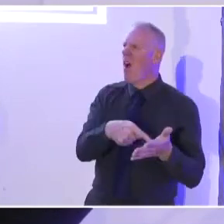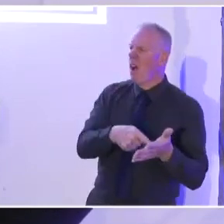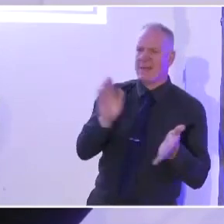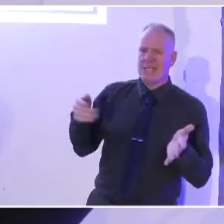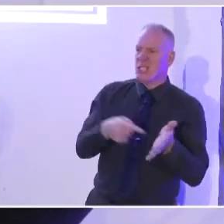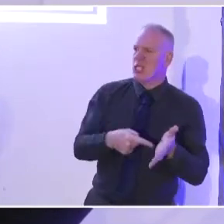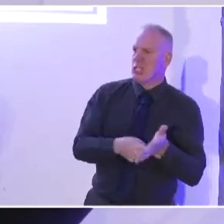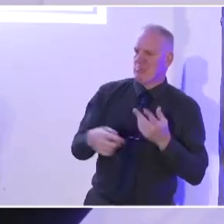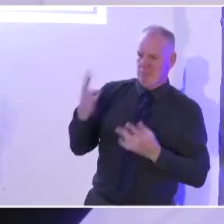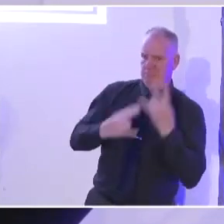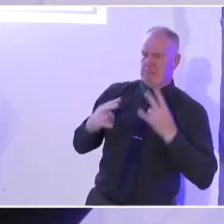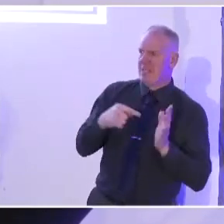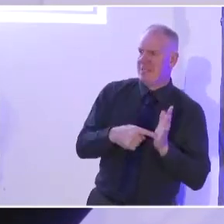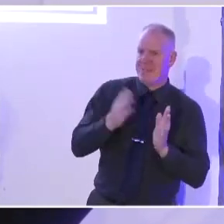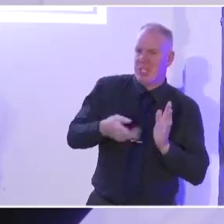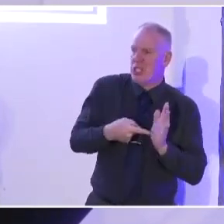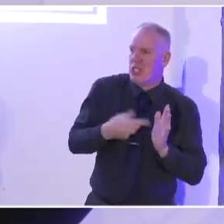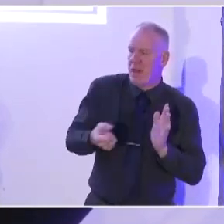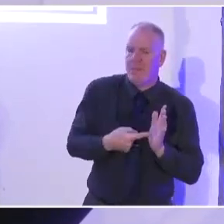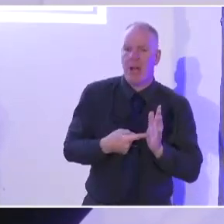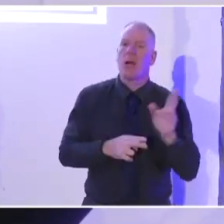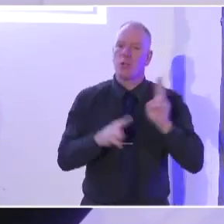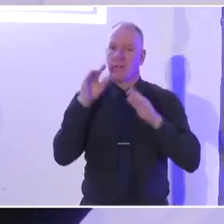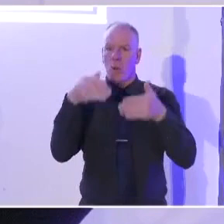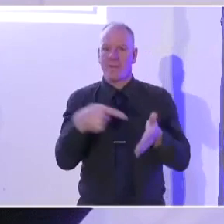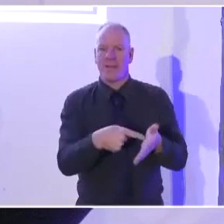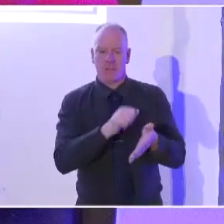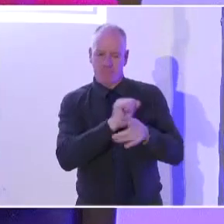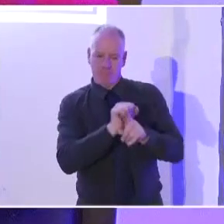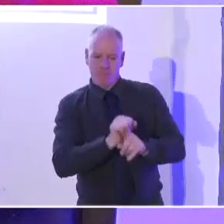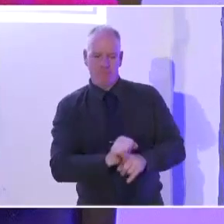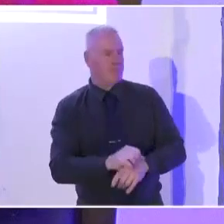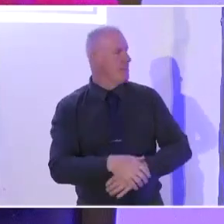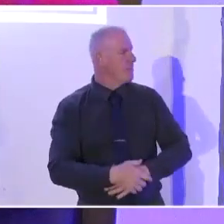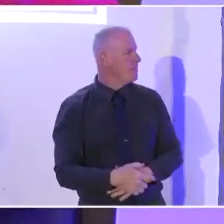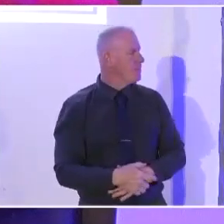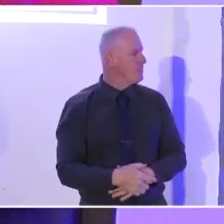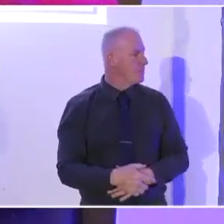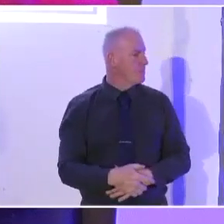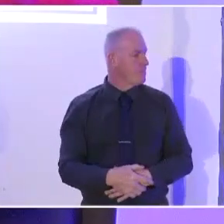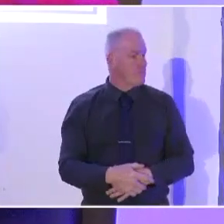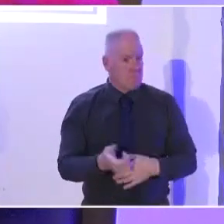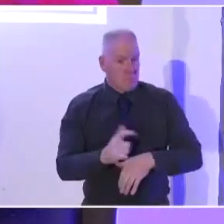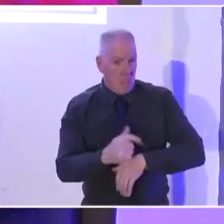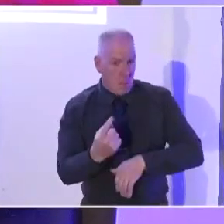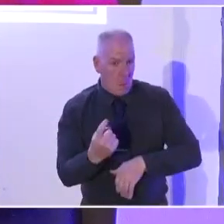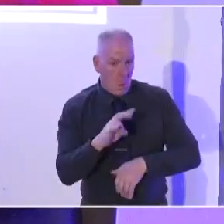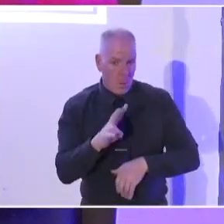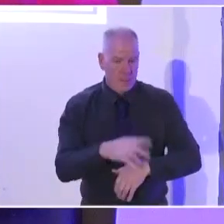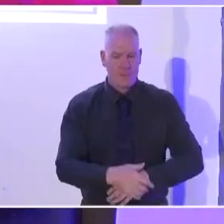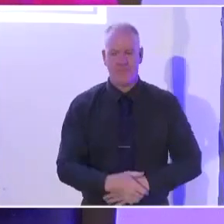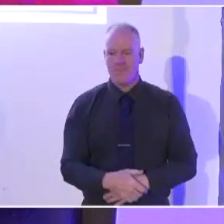against heavy scrutiny from the DPC, and that's possibly where you should be focusing your energies. Great. Do we have time for another question?